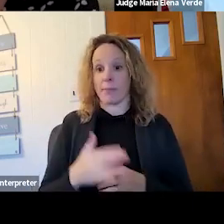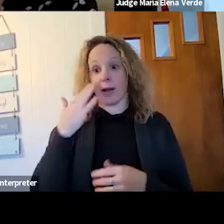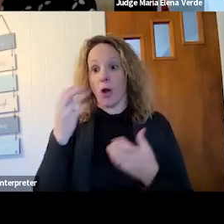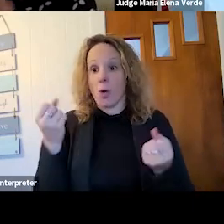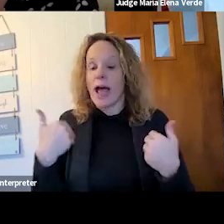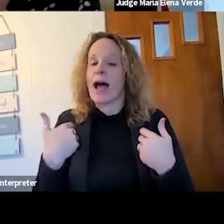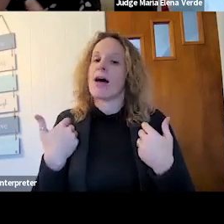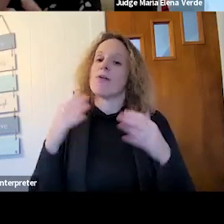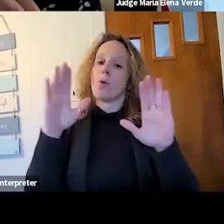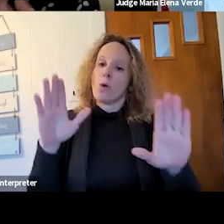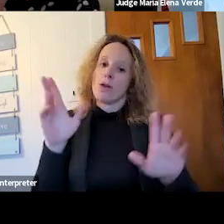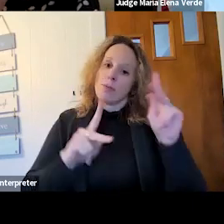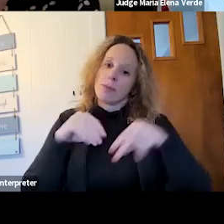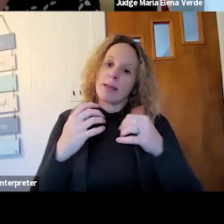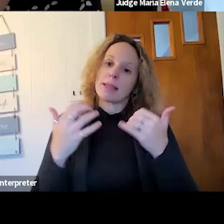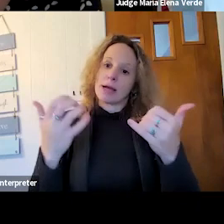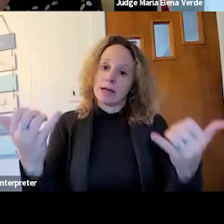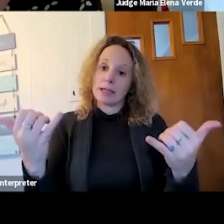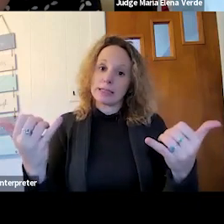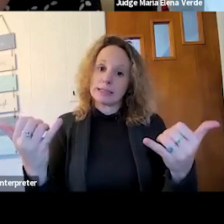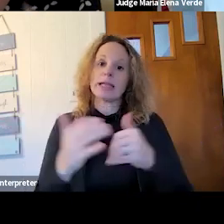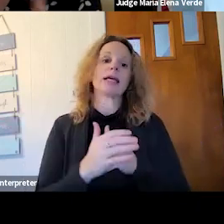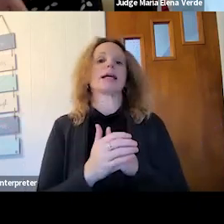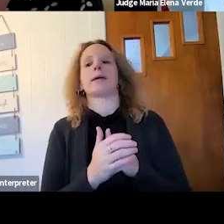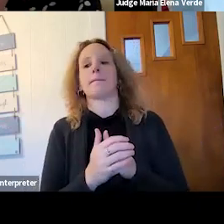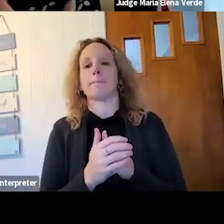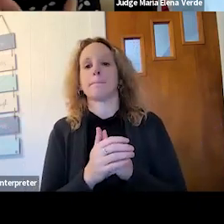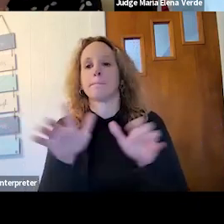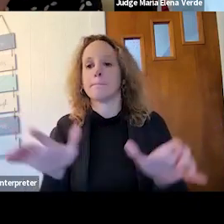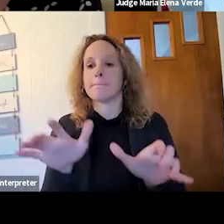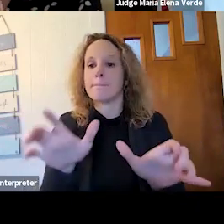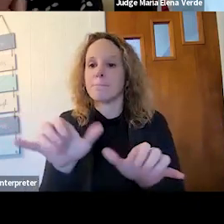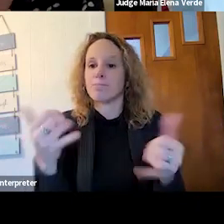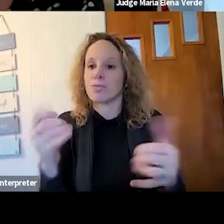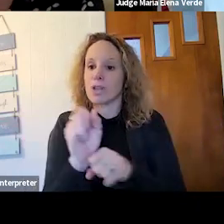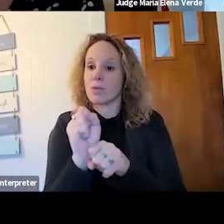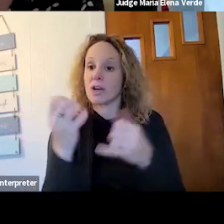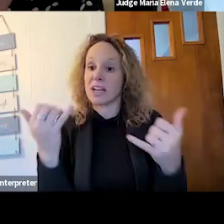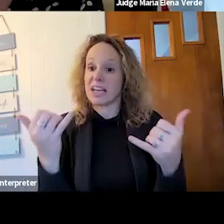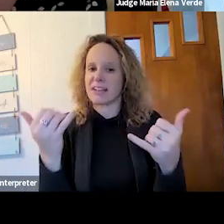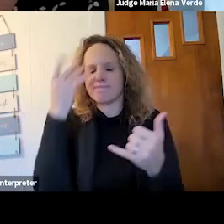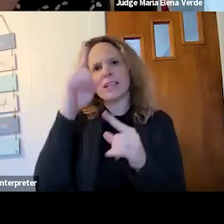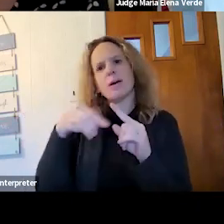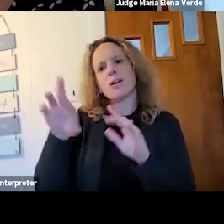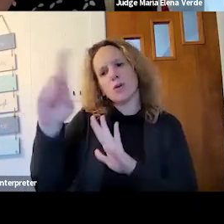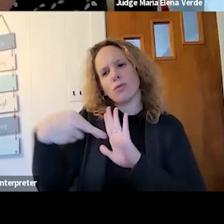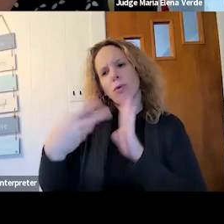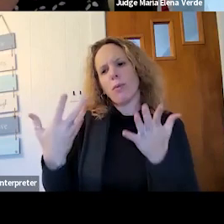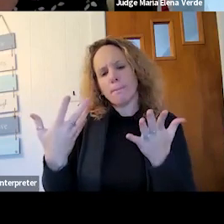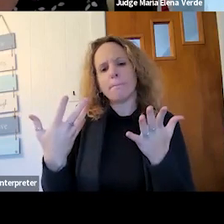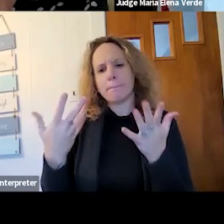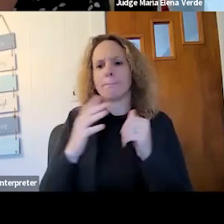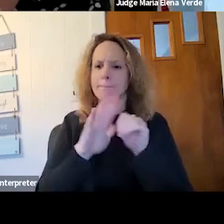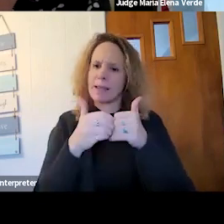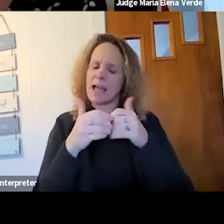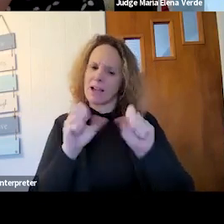great people in the audience today who are actively doing this work. So think about what your role is and how